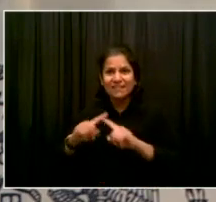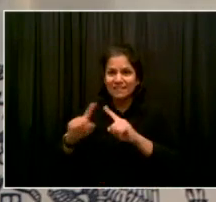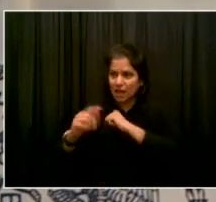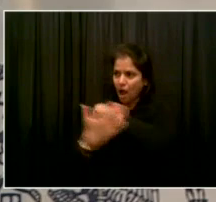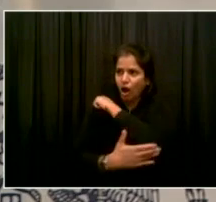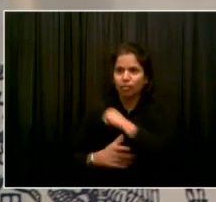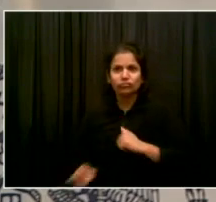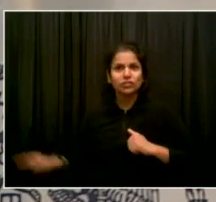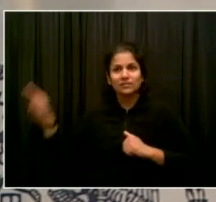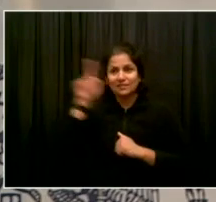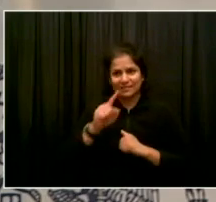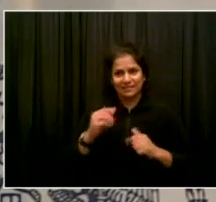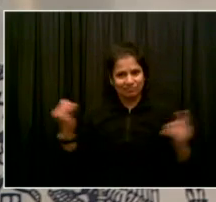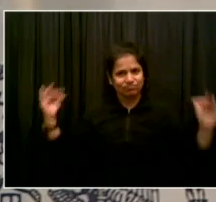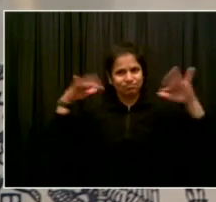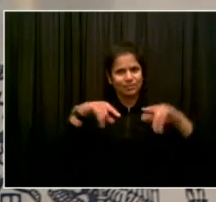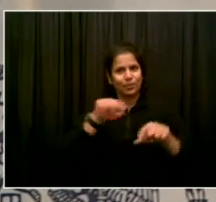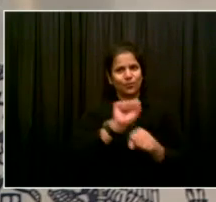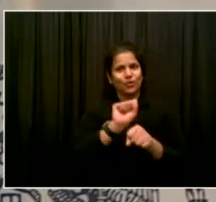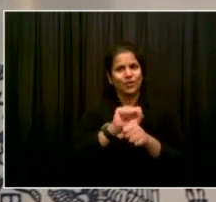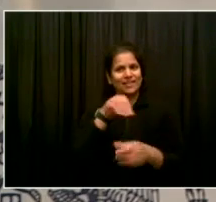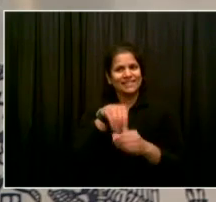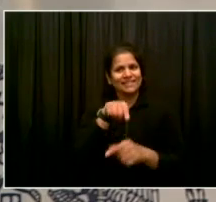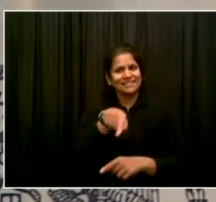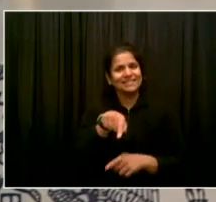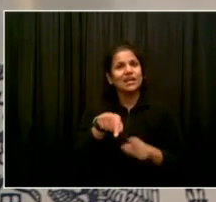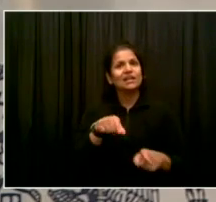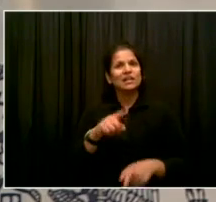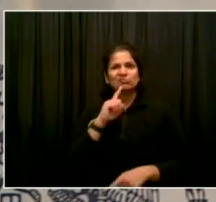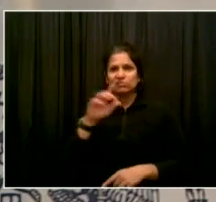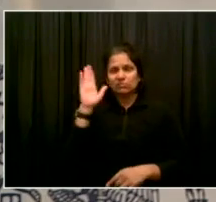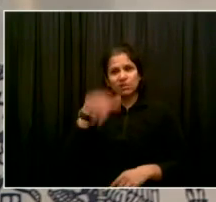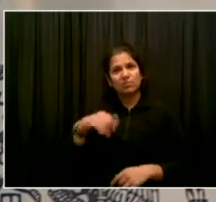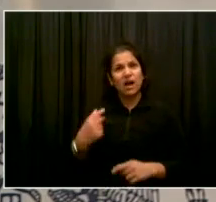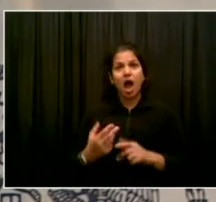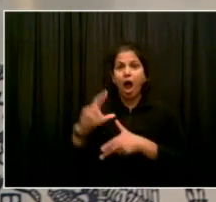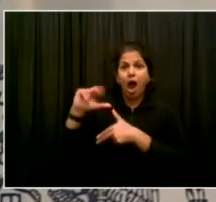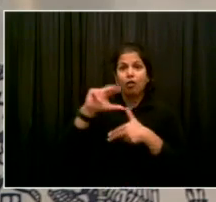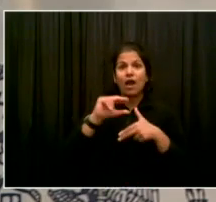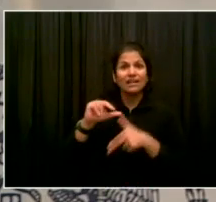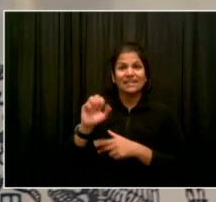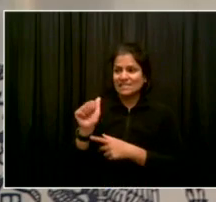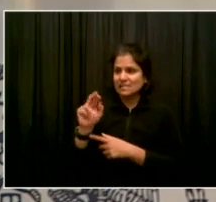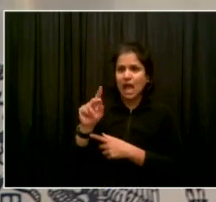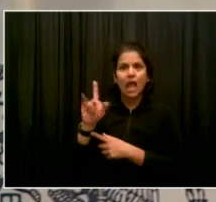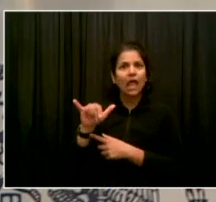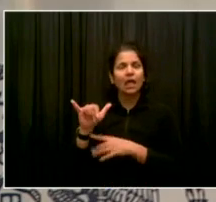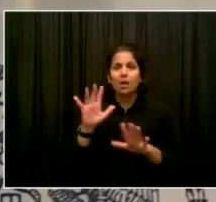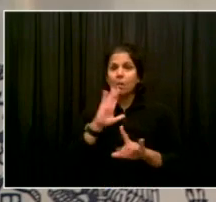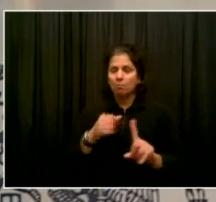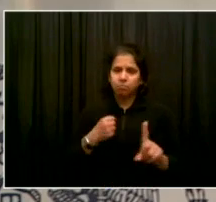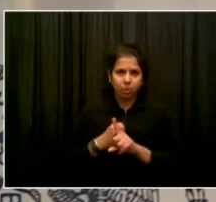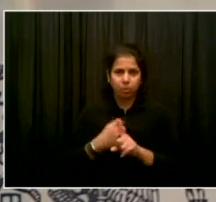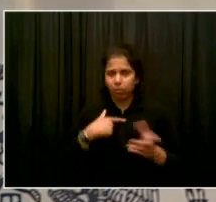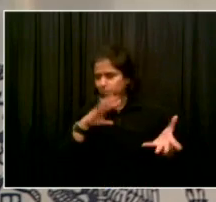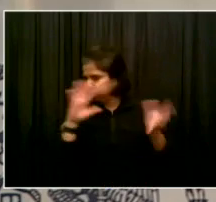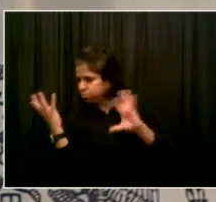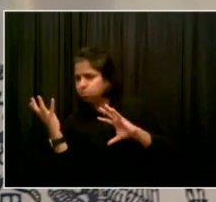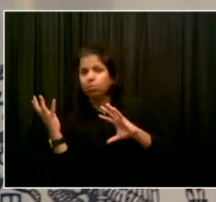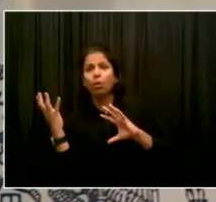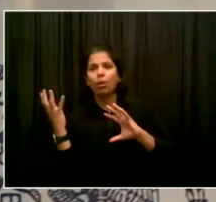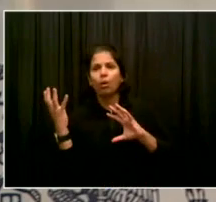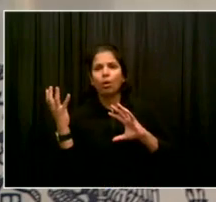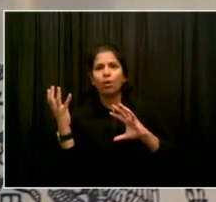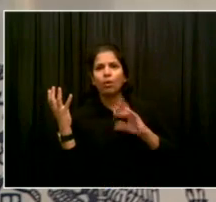We saw it with Hurricane Sandy, to say the least. We are the place that has the talent, the drive, the energy to create